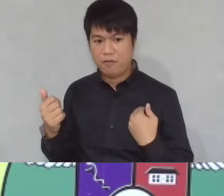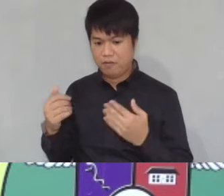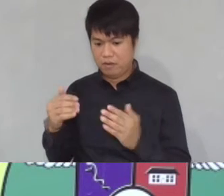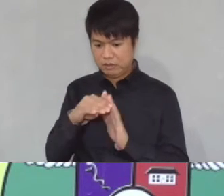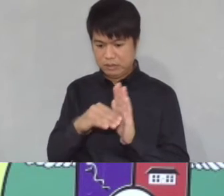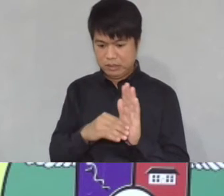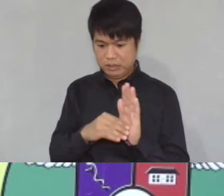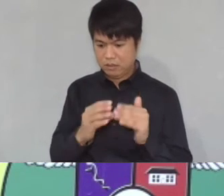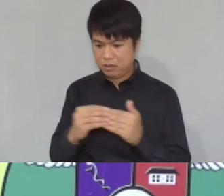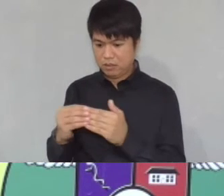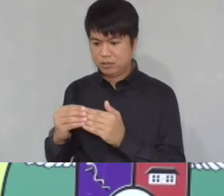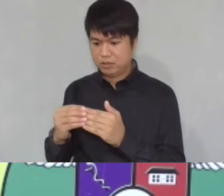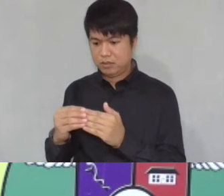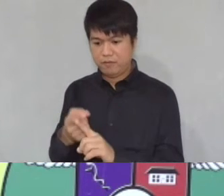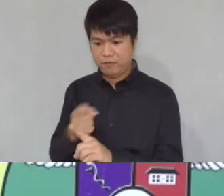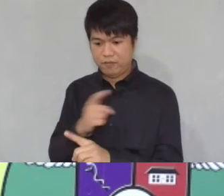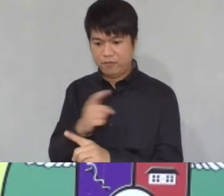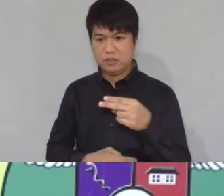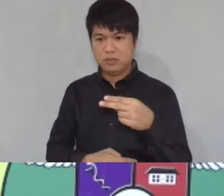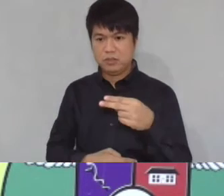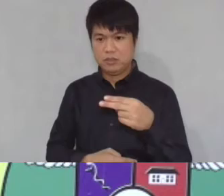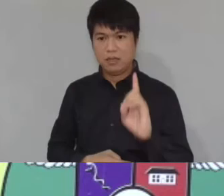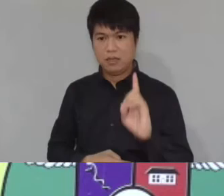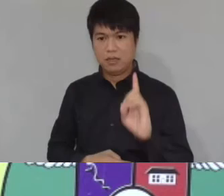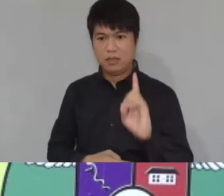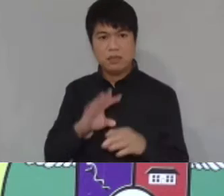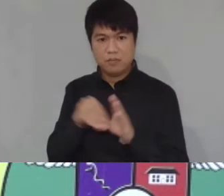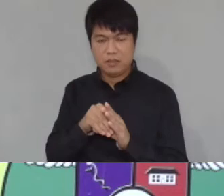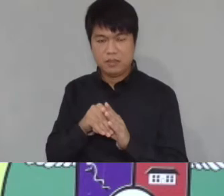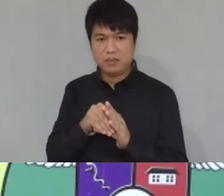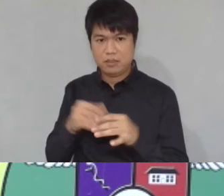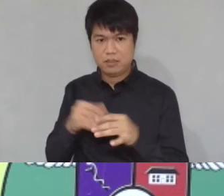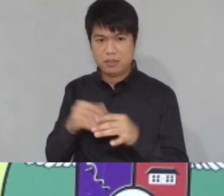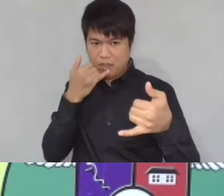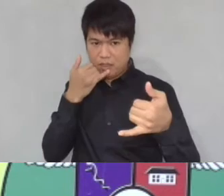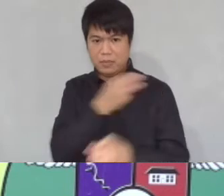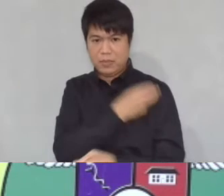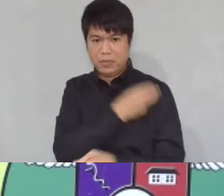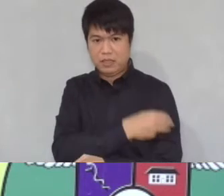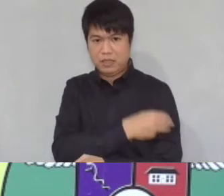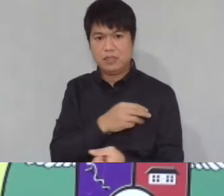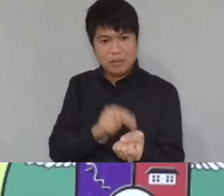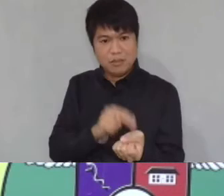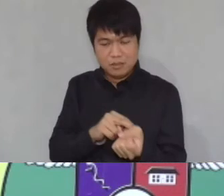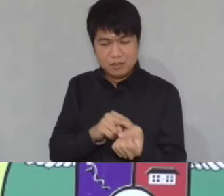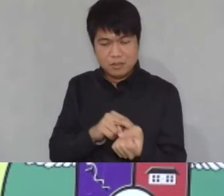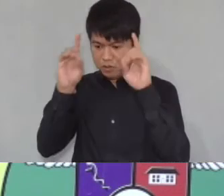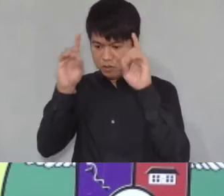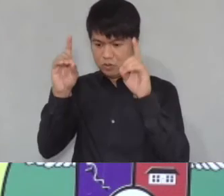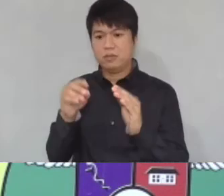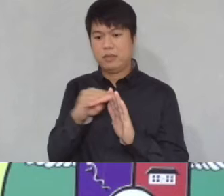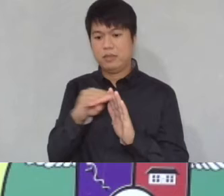from CHED on including telemedicine in nursing education, and we also have had guidelines from